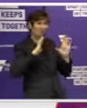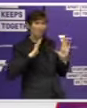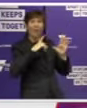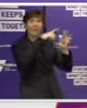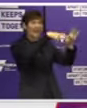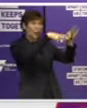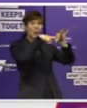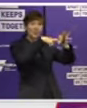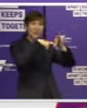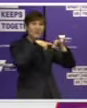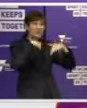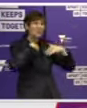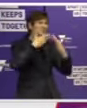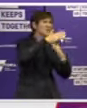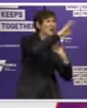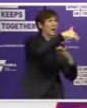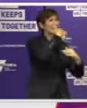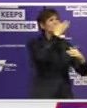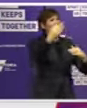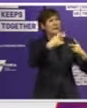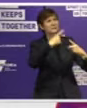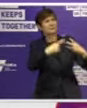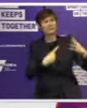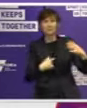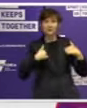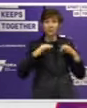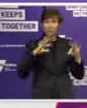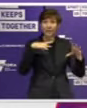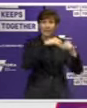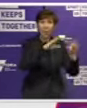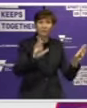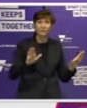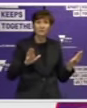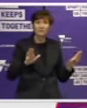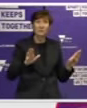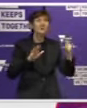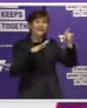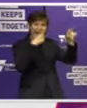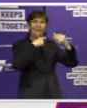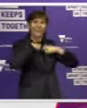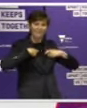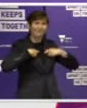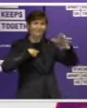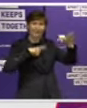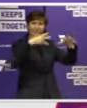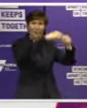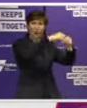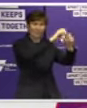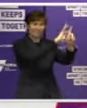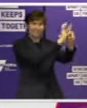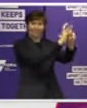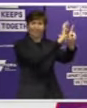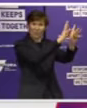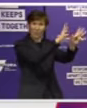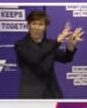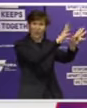or anyone in the government, have any involvement in the submissions that were led by council assisting. But a lengthy process and a very, very important Premier, one. You set the